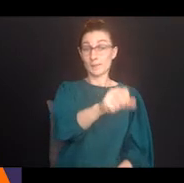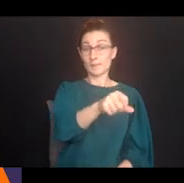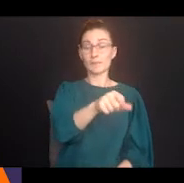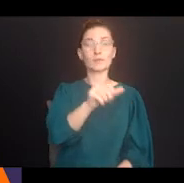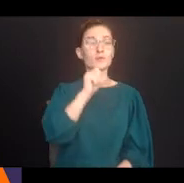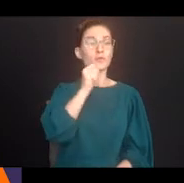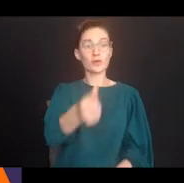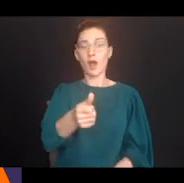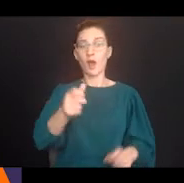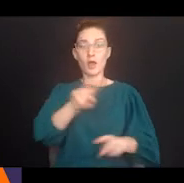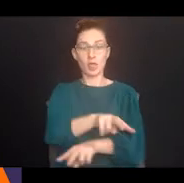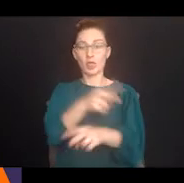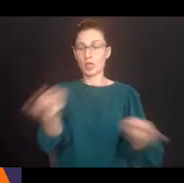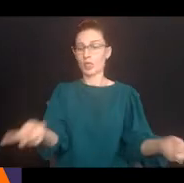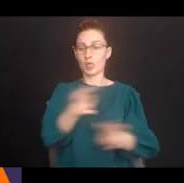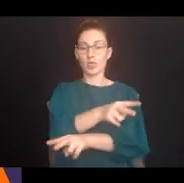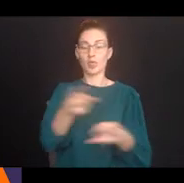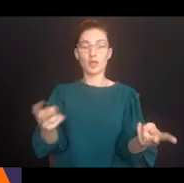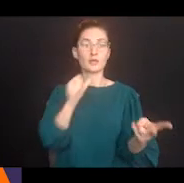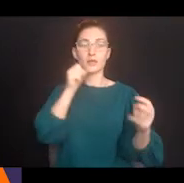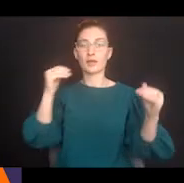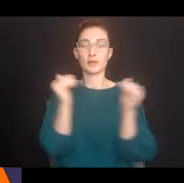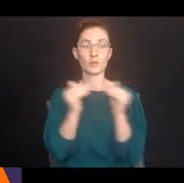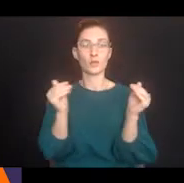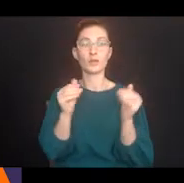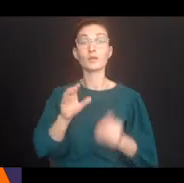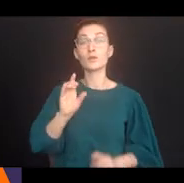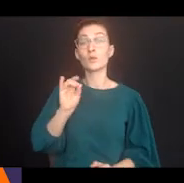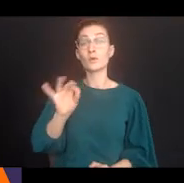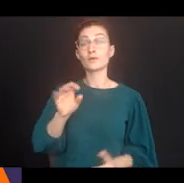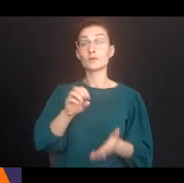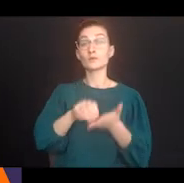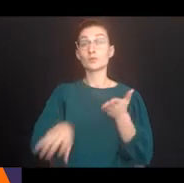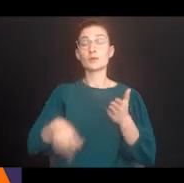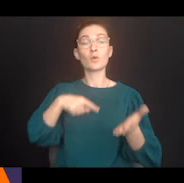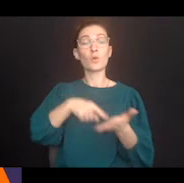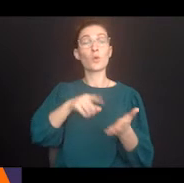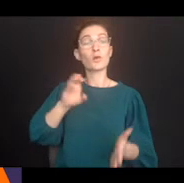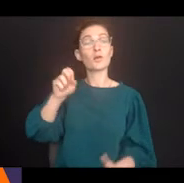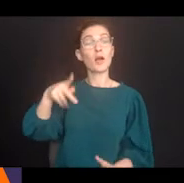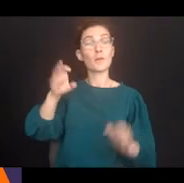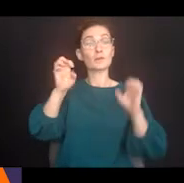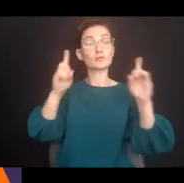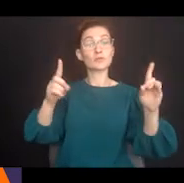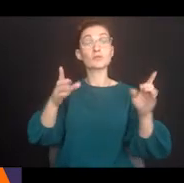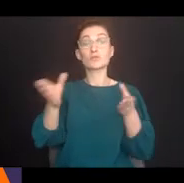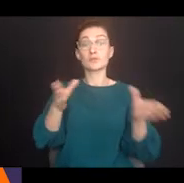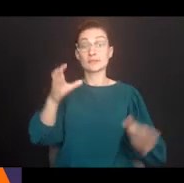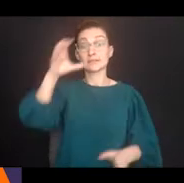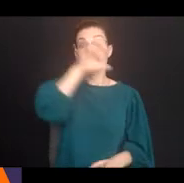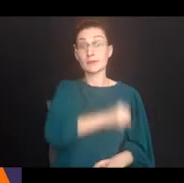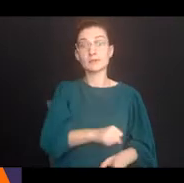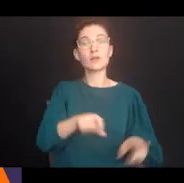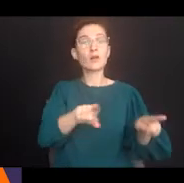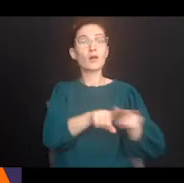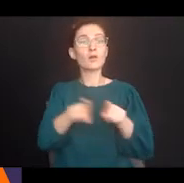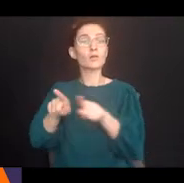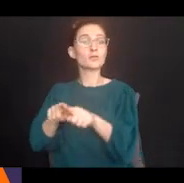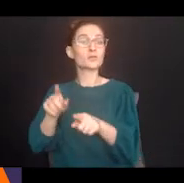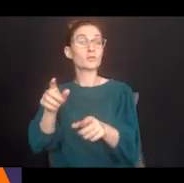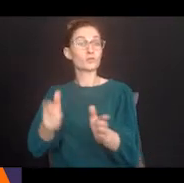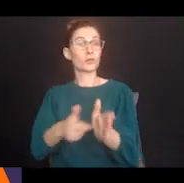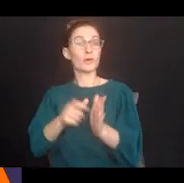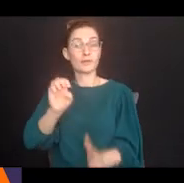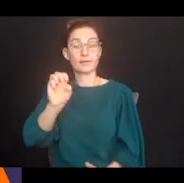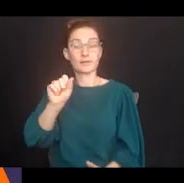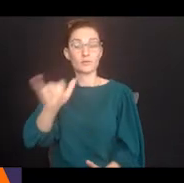ESY, they are not interchangeable. Therefore, a student who is owed compensatory education for services missed, but also requires